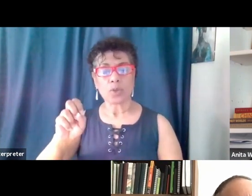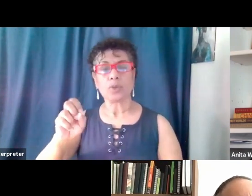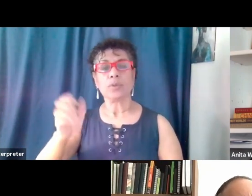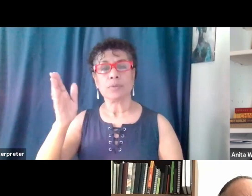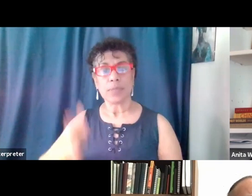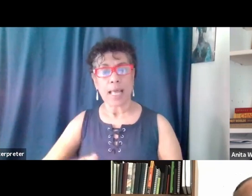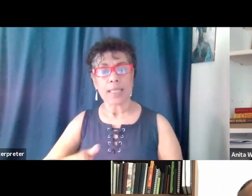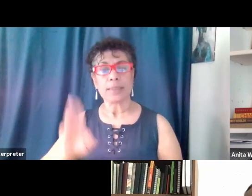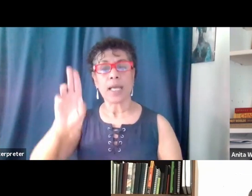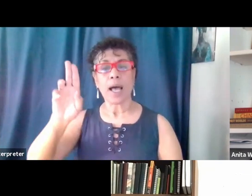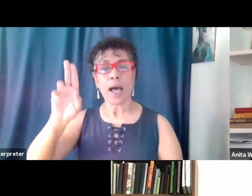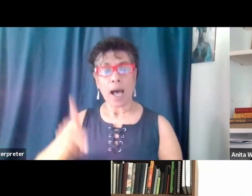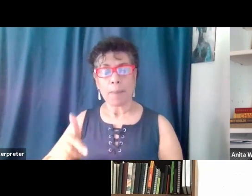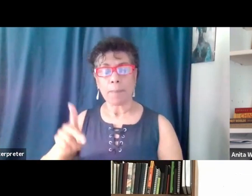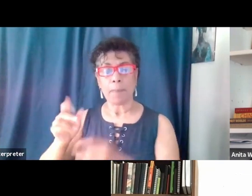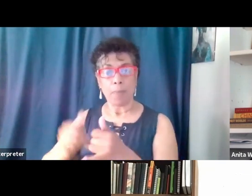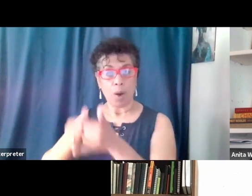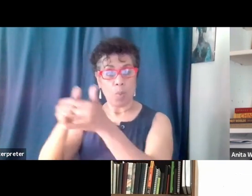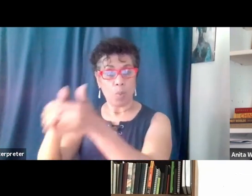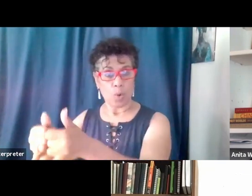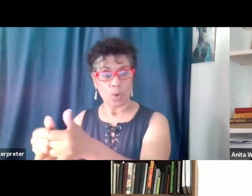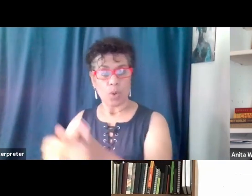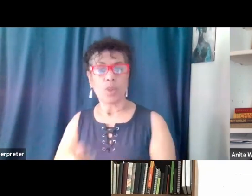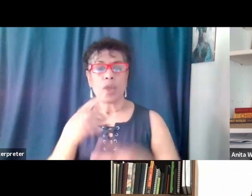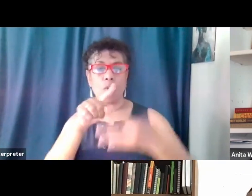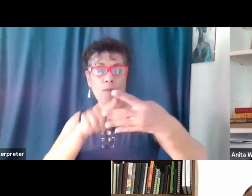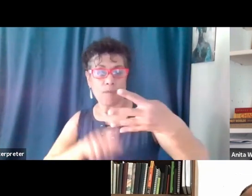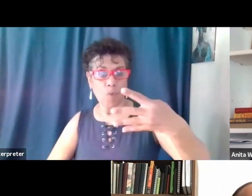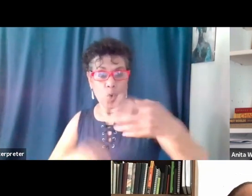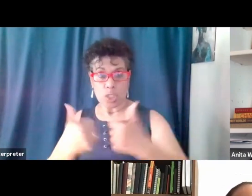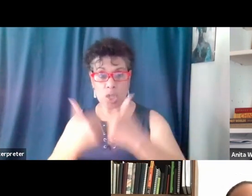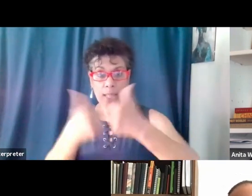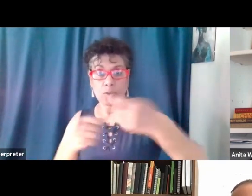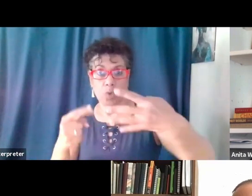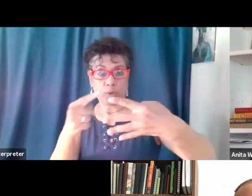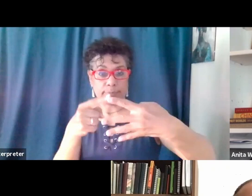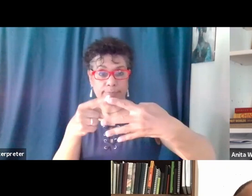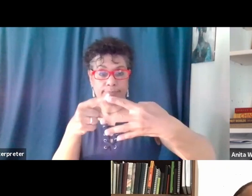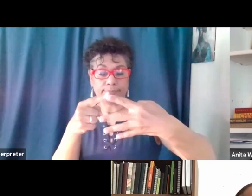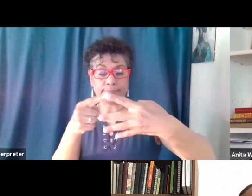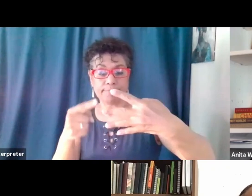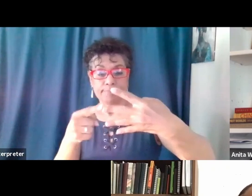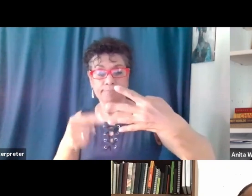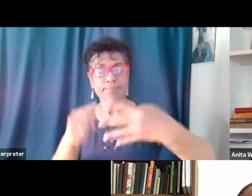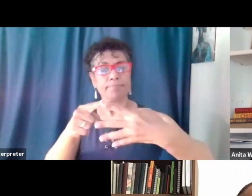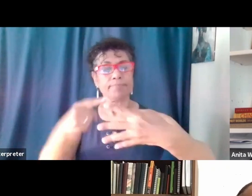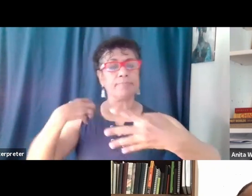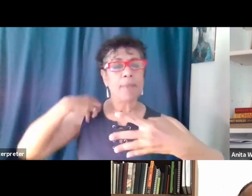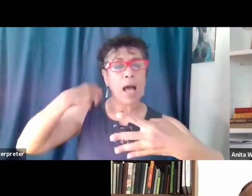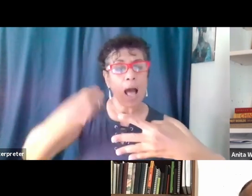massculturalcouncil.org/upaward. There are four different up challenges there. First one has to do with health and